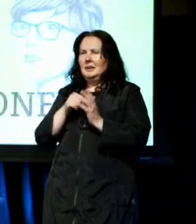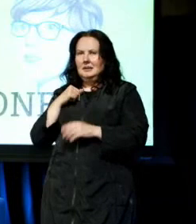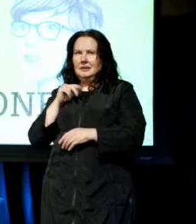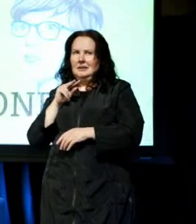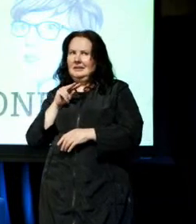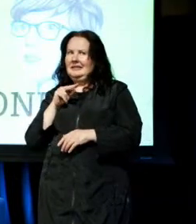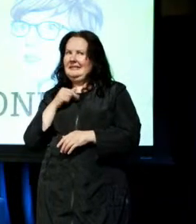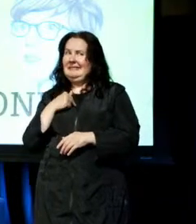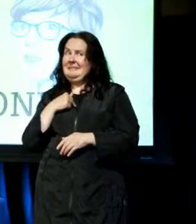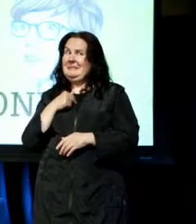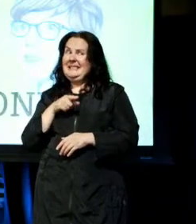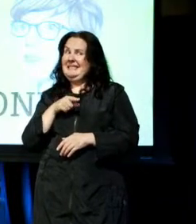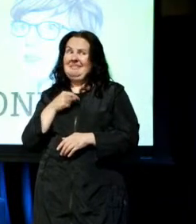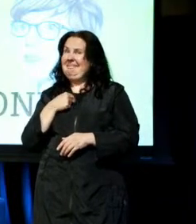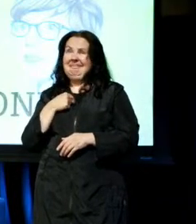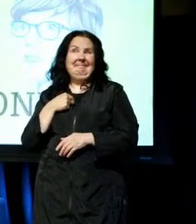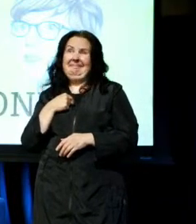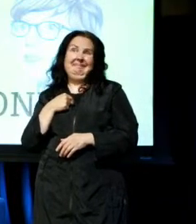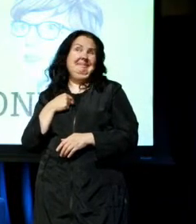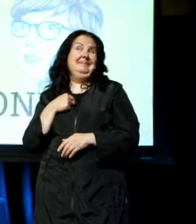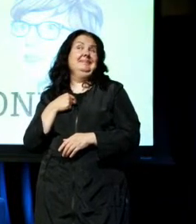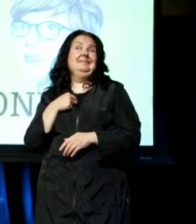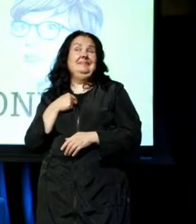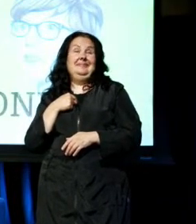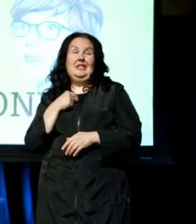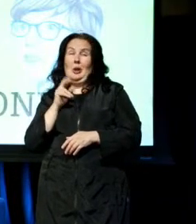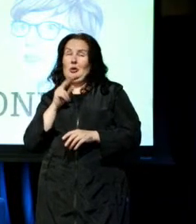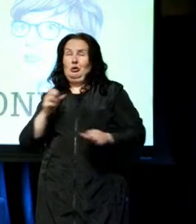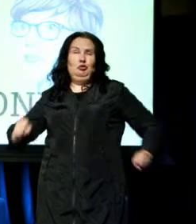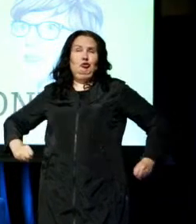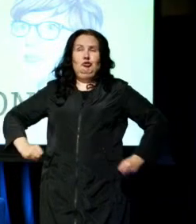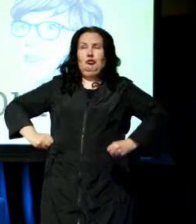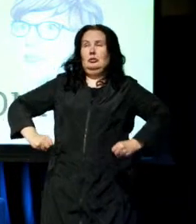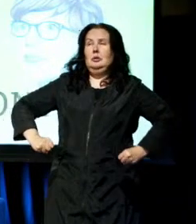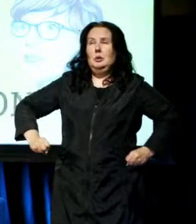me. I know. Just so strong.